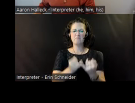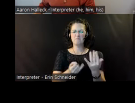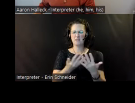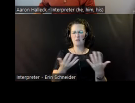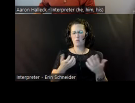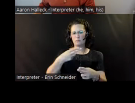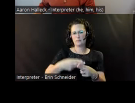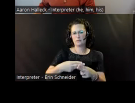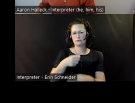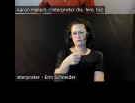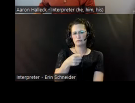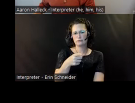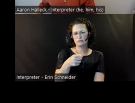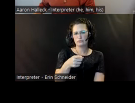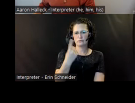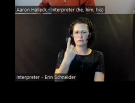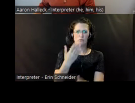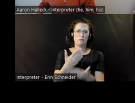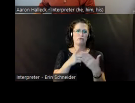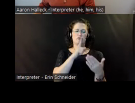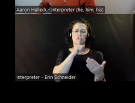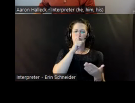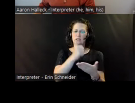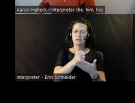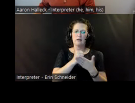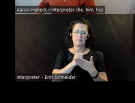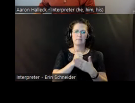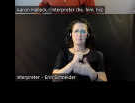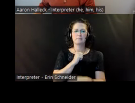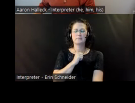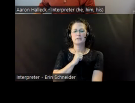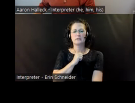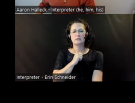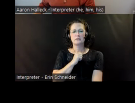that has really, really helped us is you have to